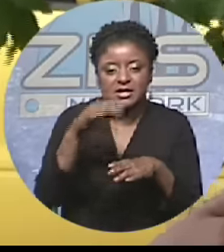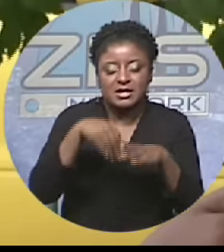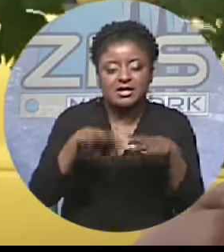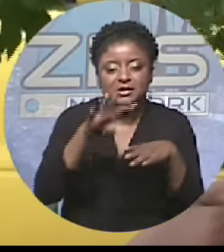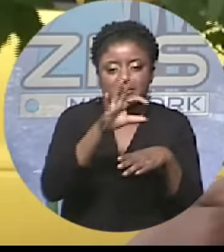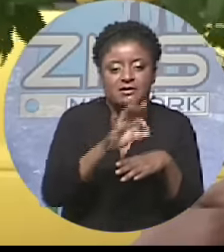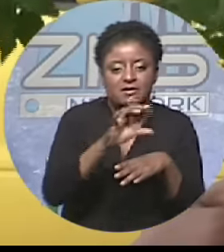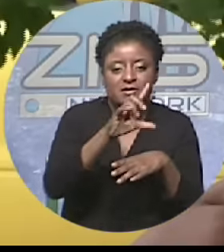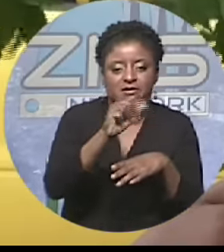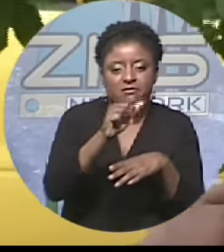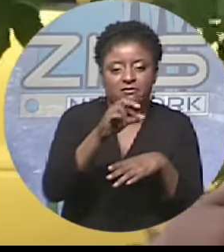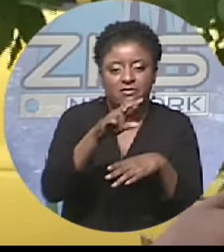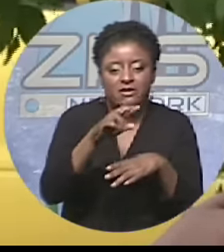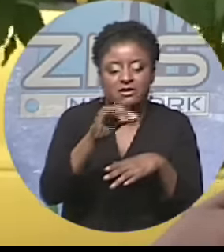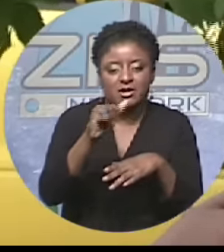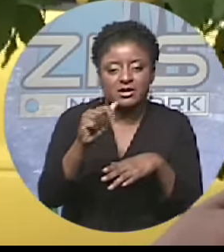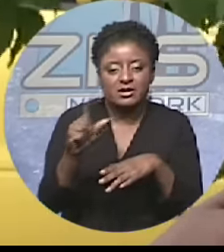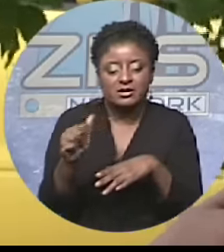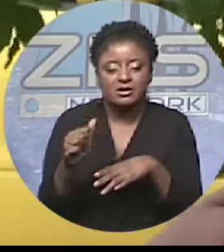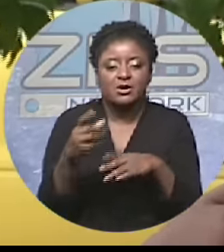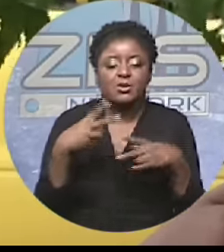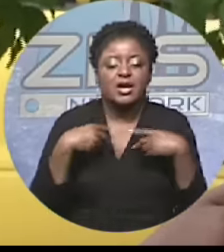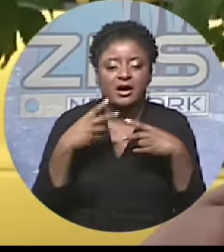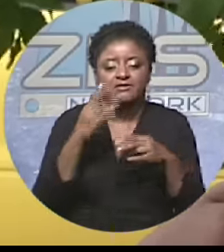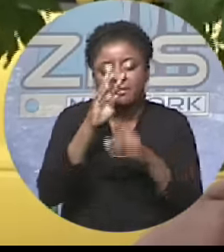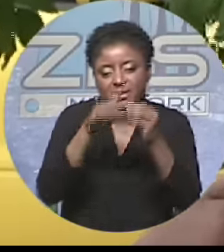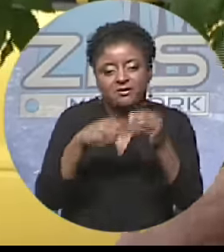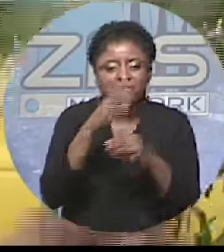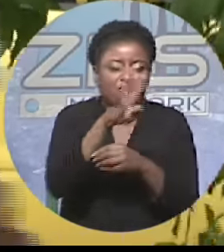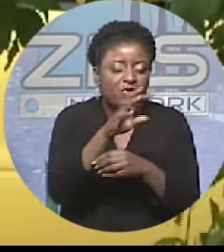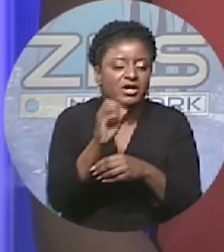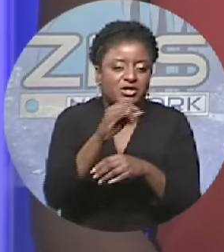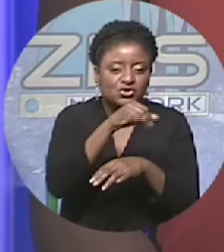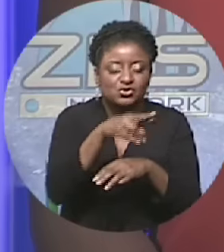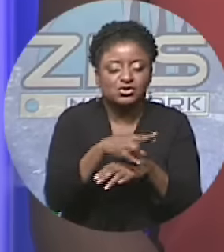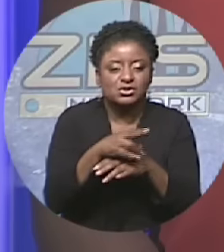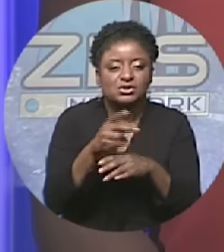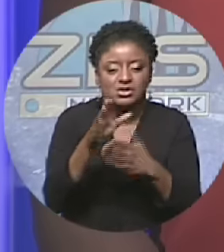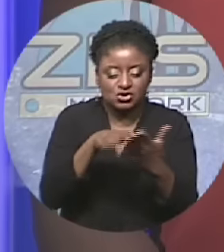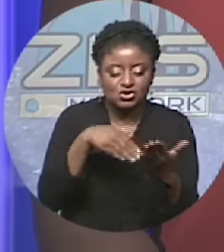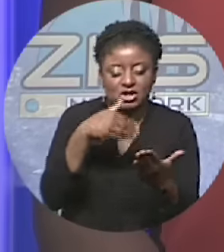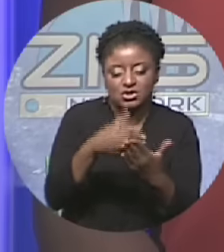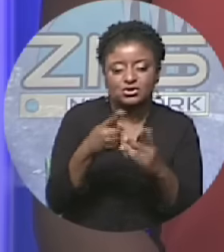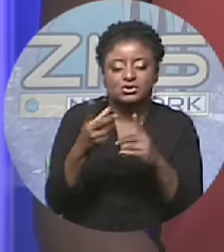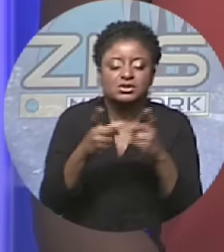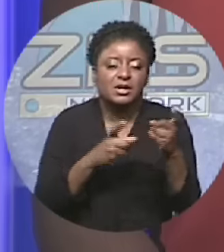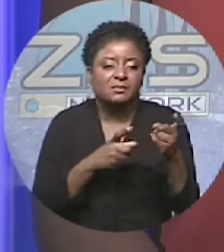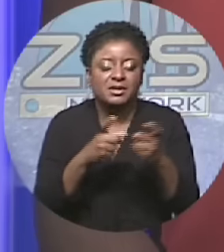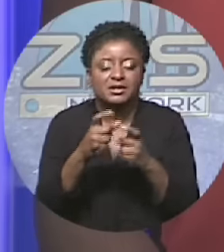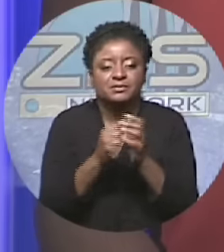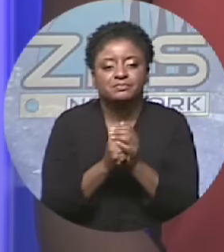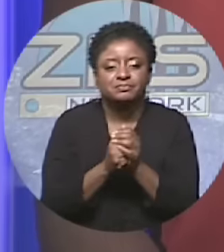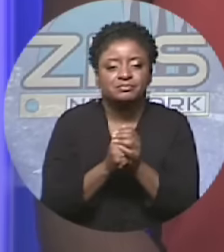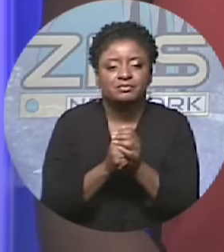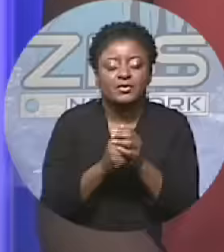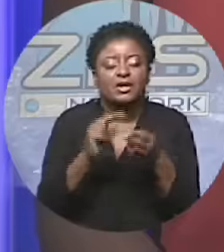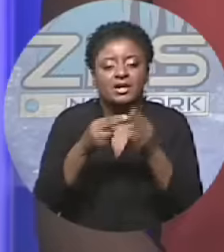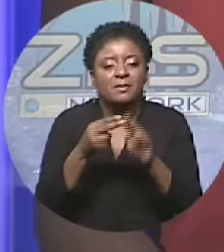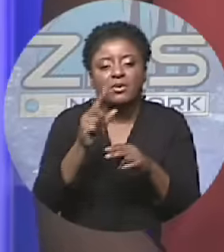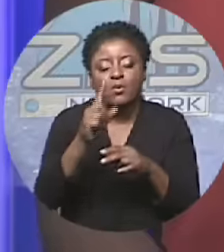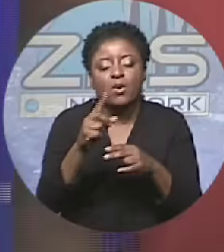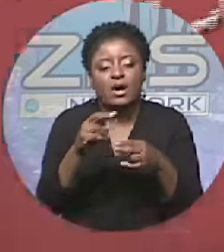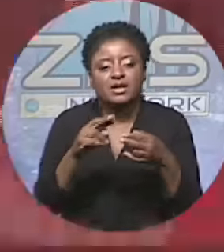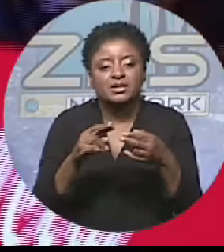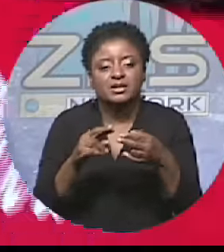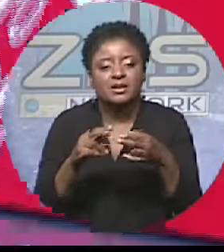good. We approximately have about 40 juniors who are scheduled to compete. The number one ranked player in men's college basketball, Buddy